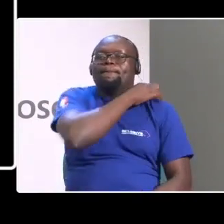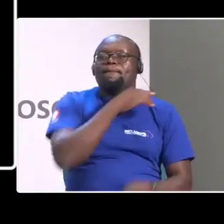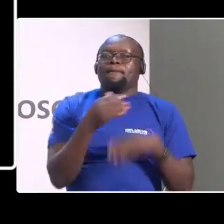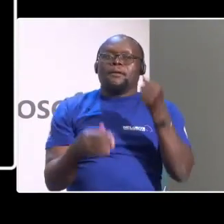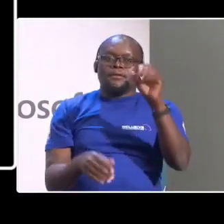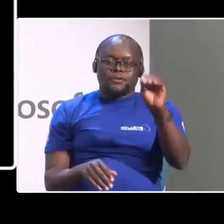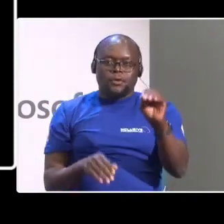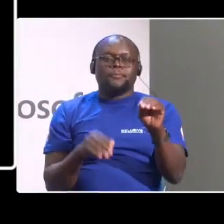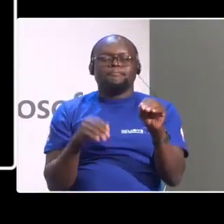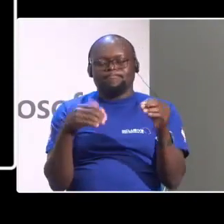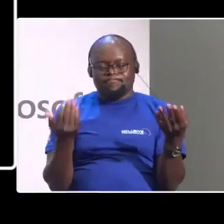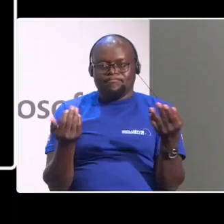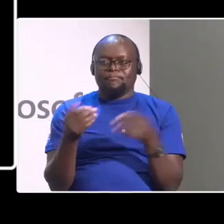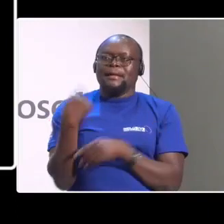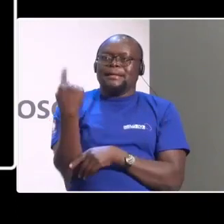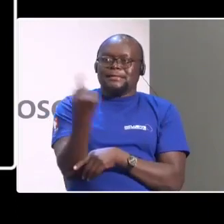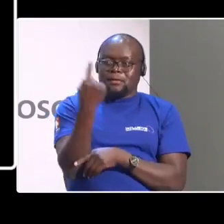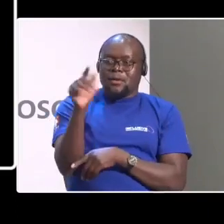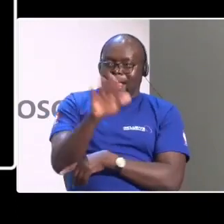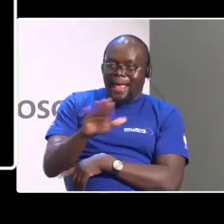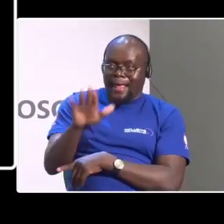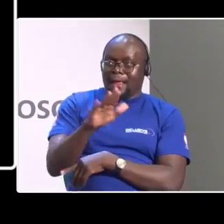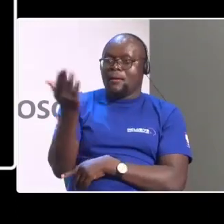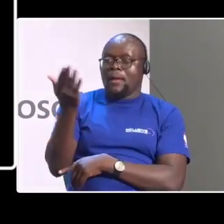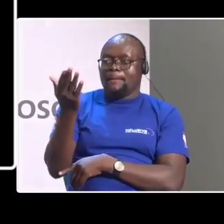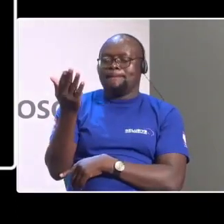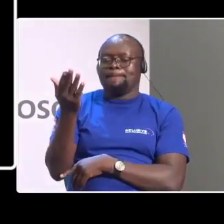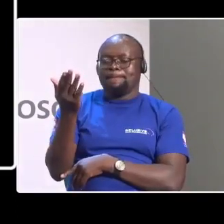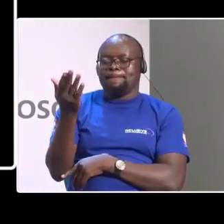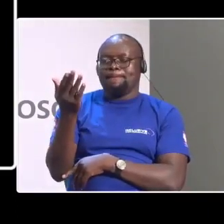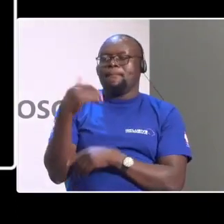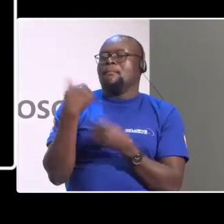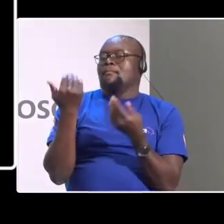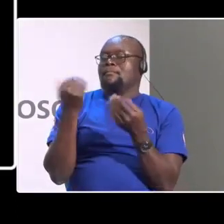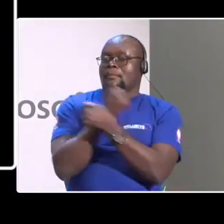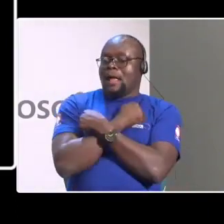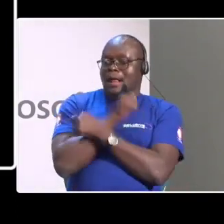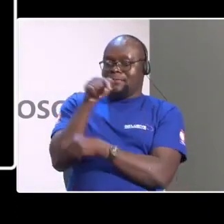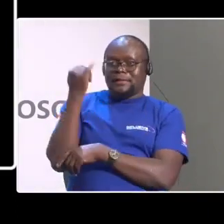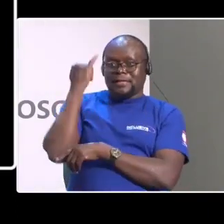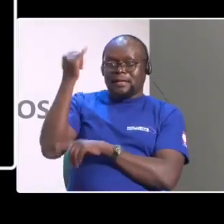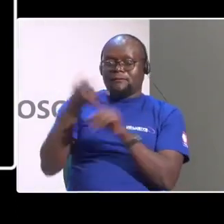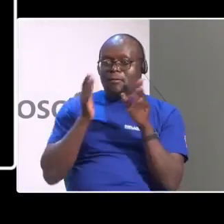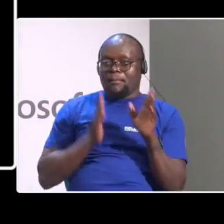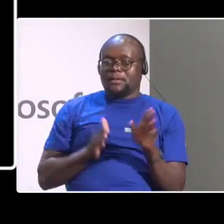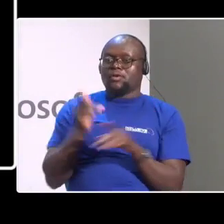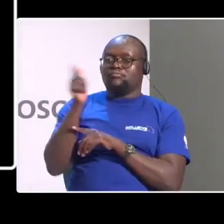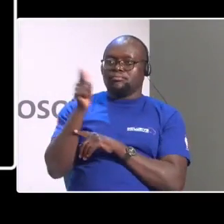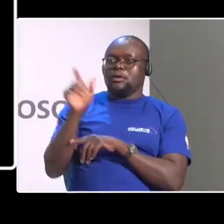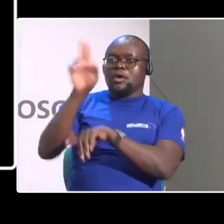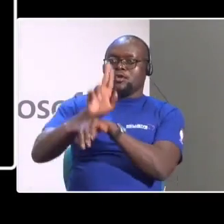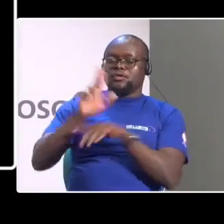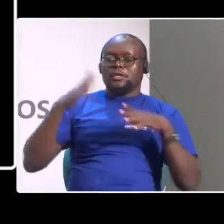So it really came from a single insight. And I love this idea from a journalist who said it's using